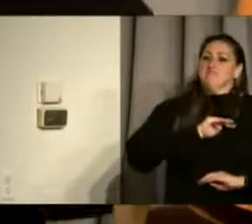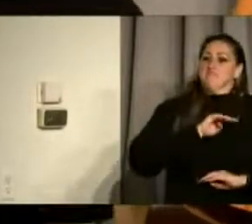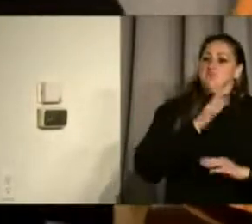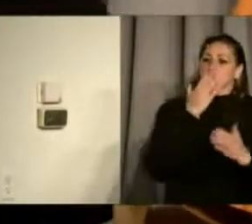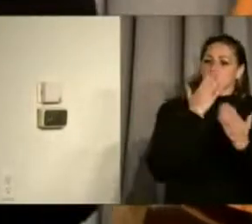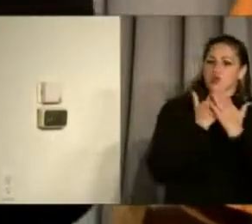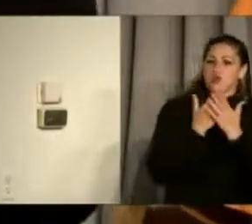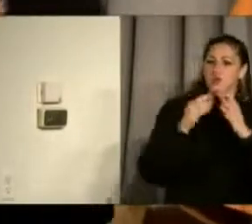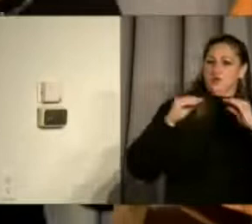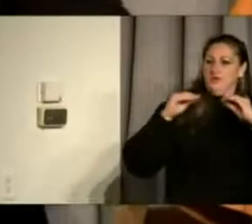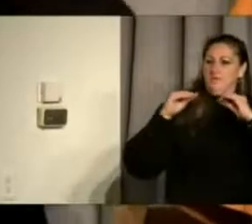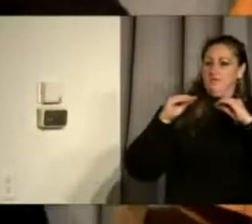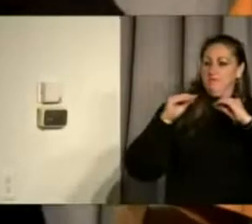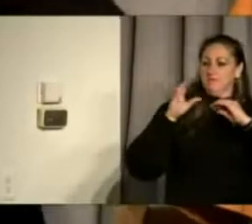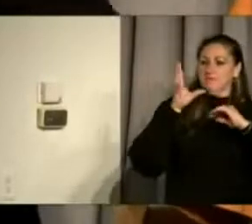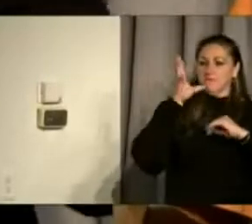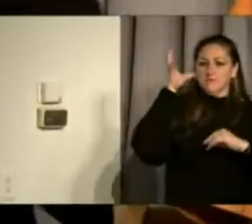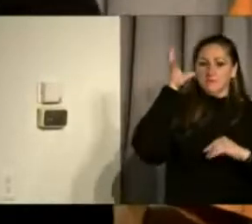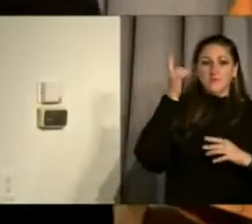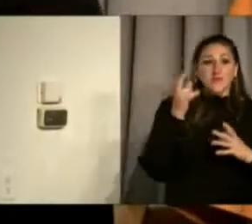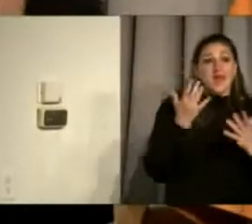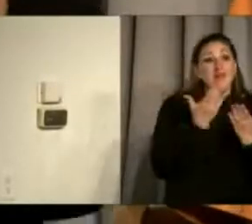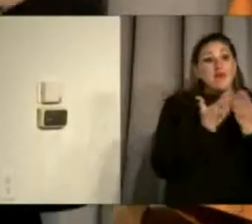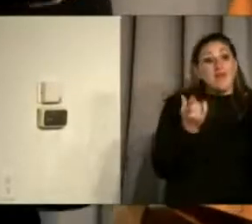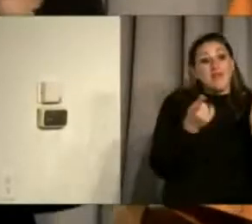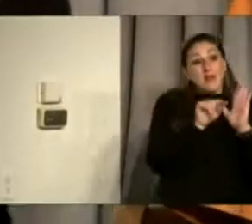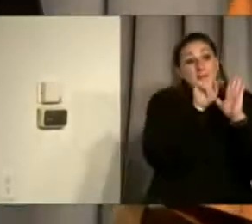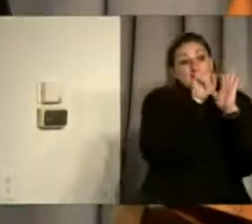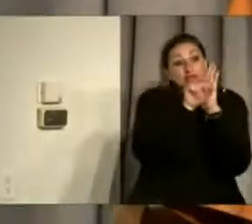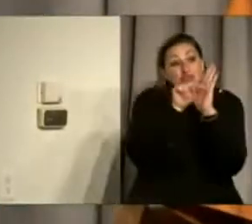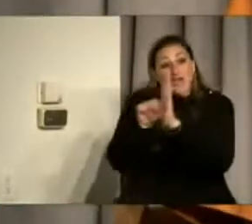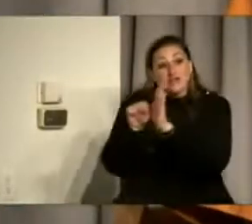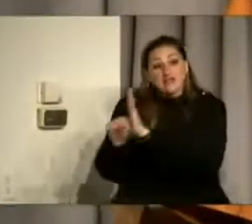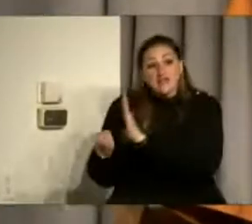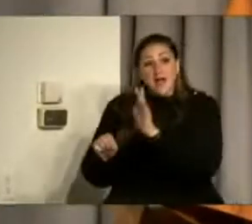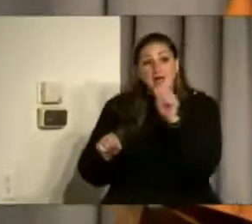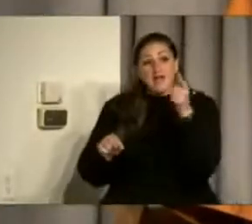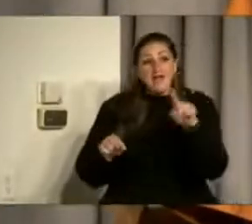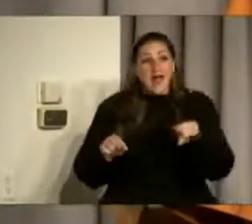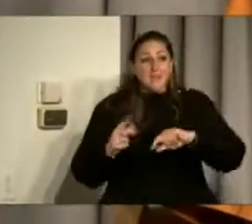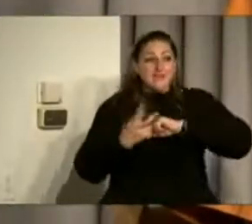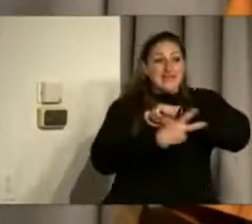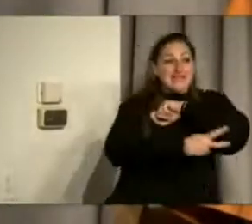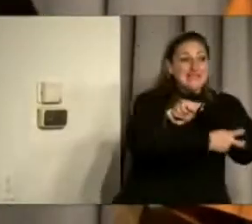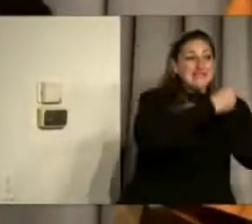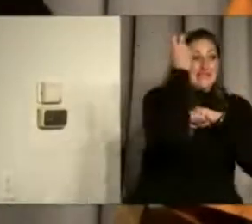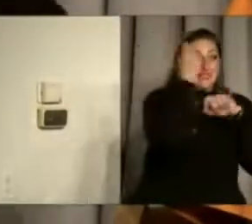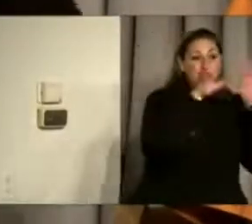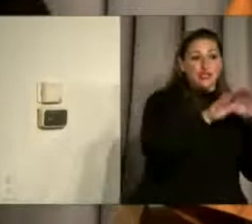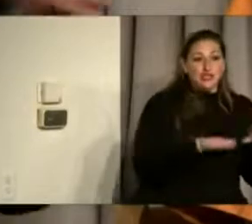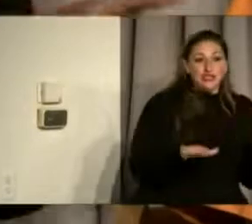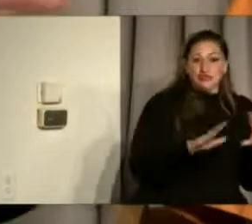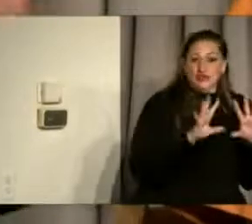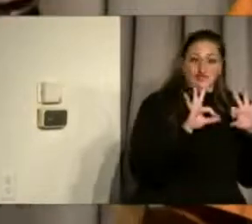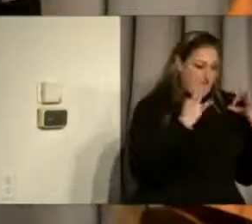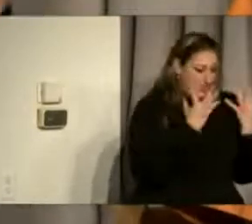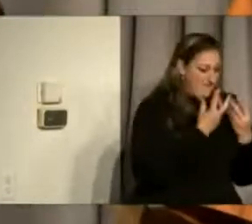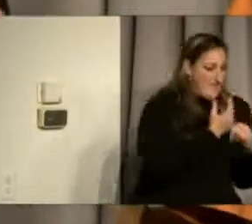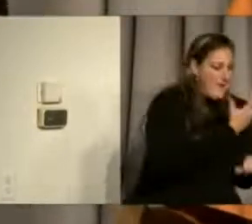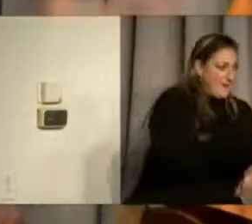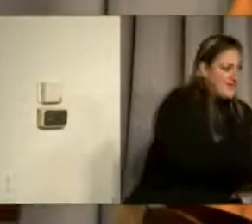One of the things about genocide is that they say they take the children away from their families and put them in a foreign